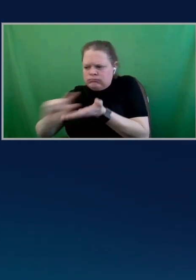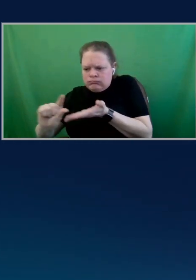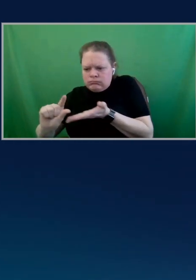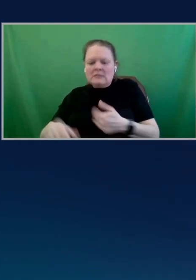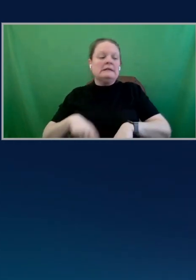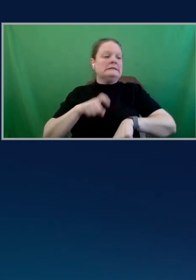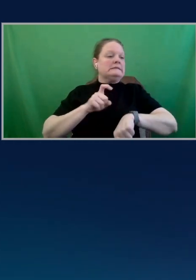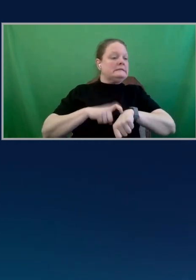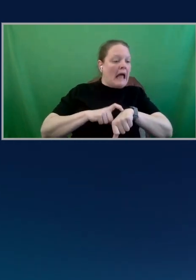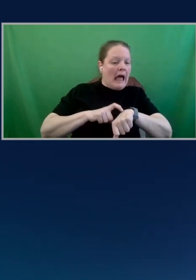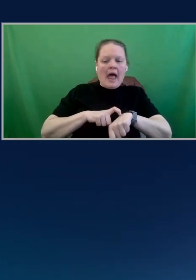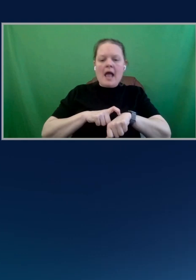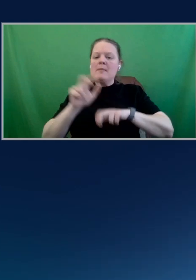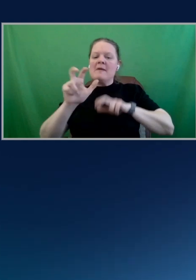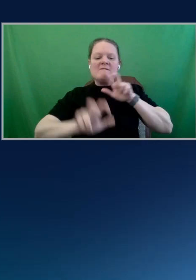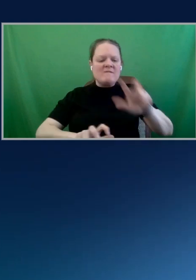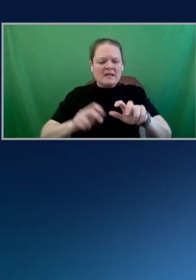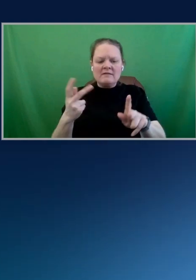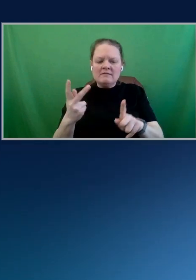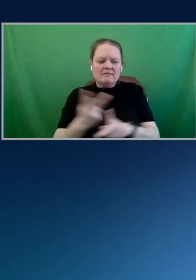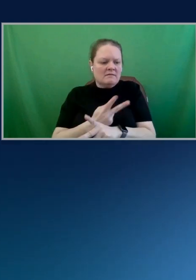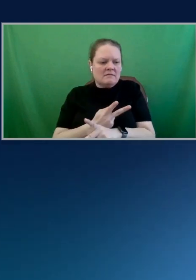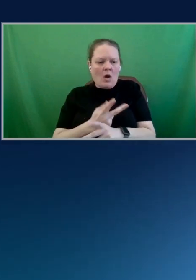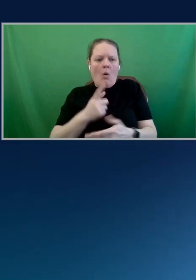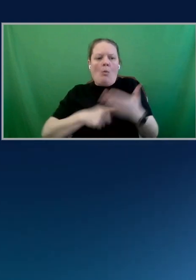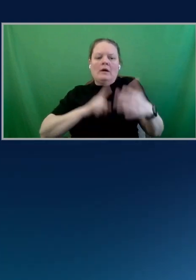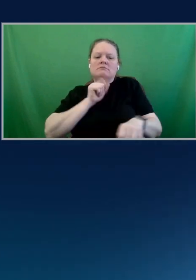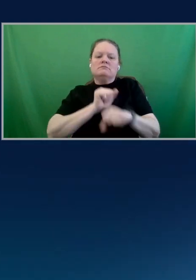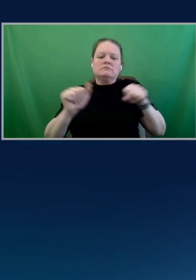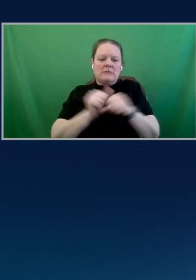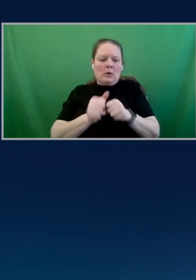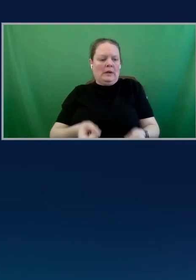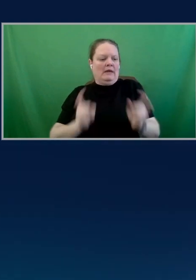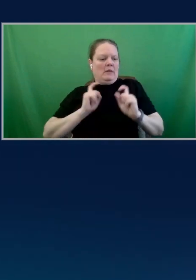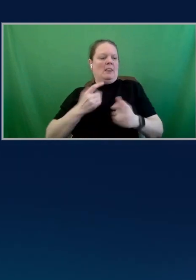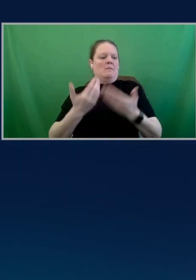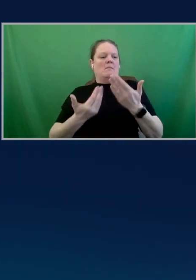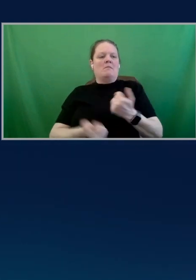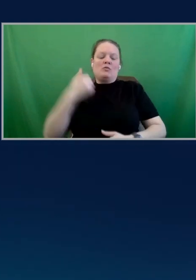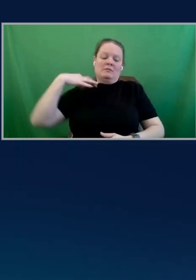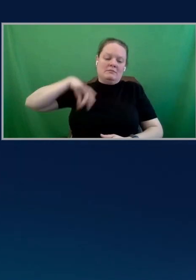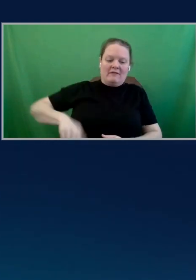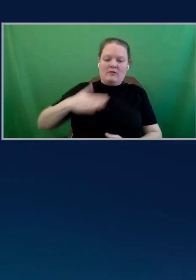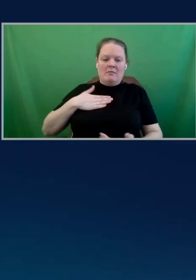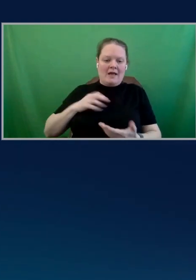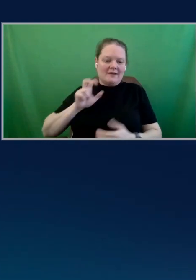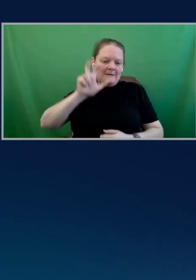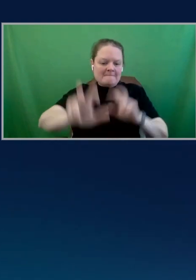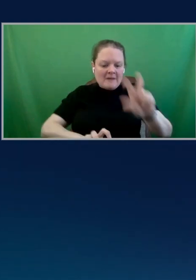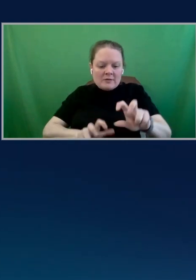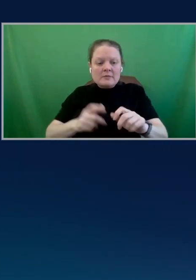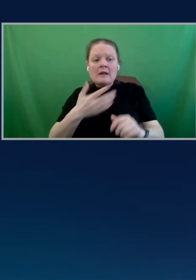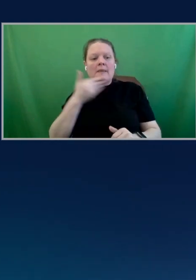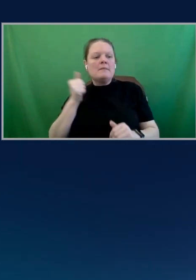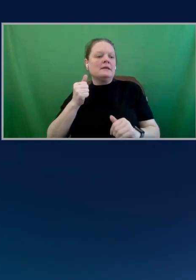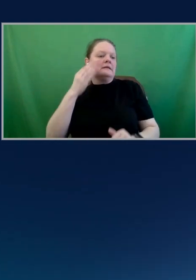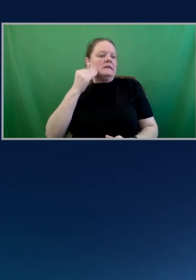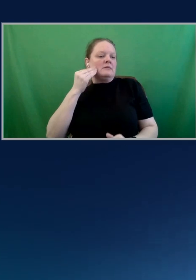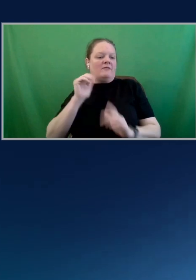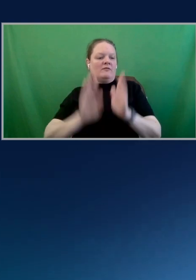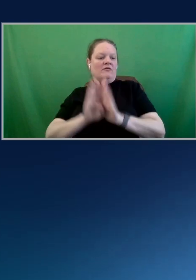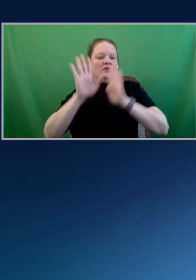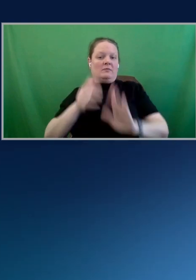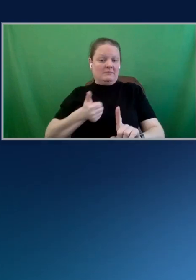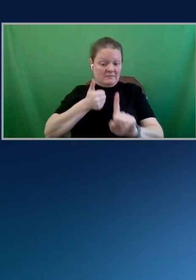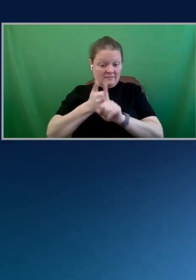that they're trying to figure out what's actually going to give me the most bang for my buck and the best developer experience. And so, yes, some people are kicking